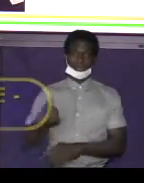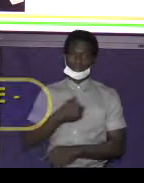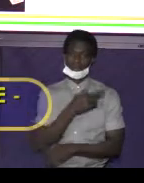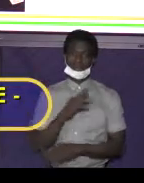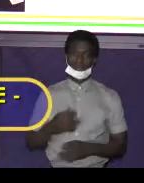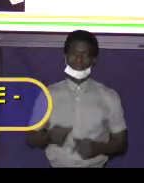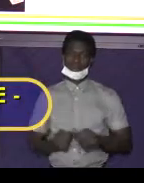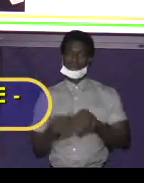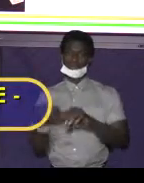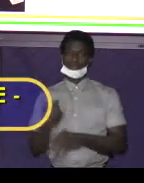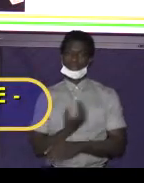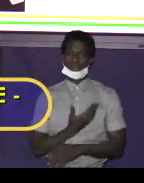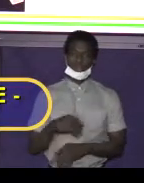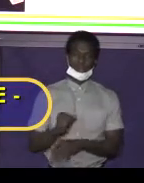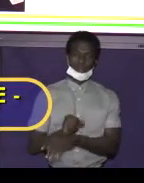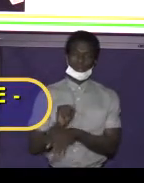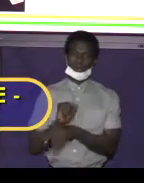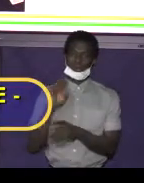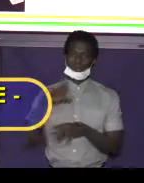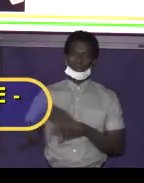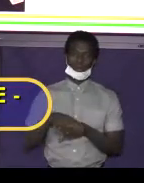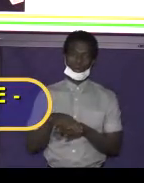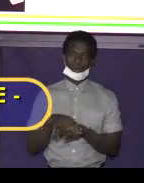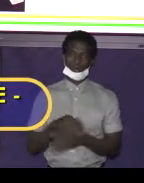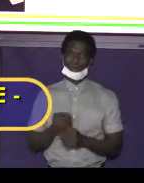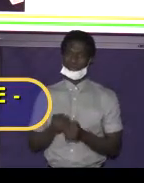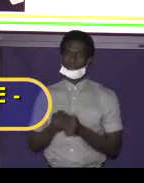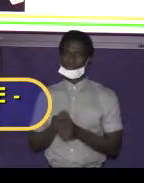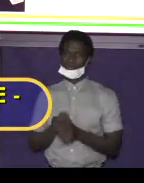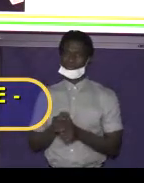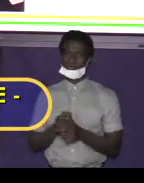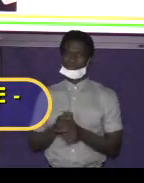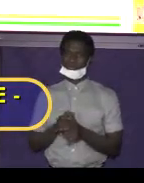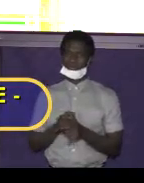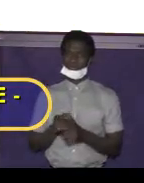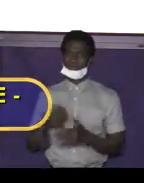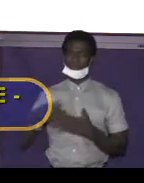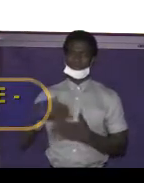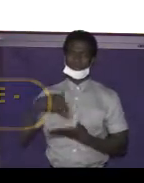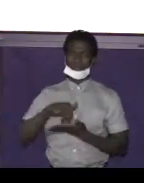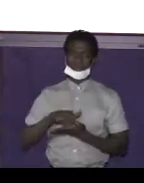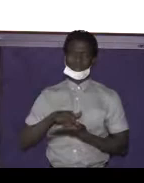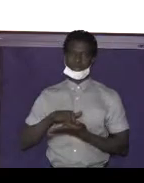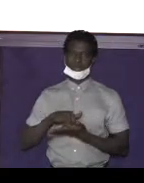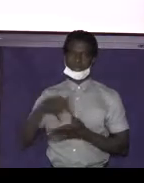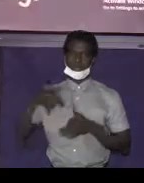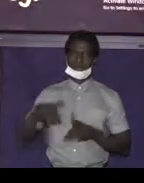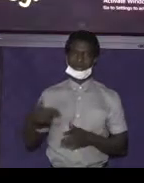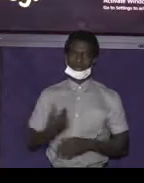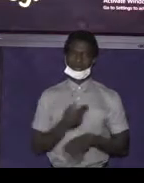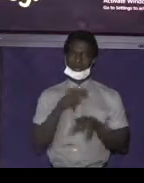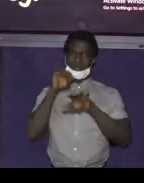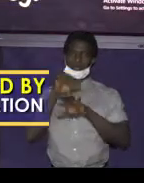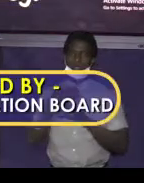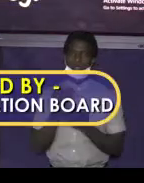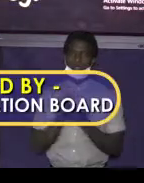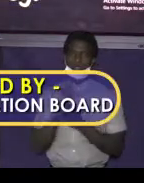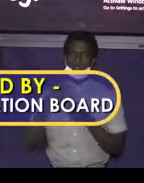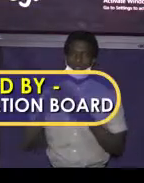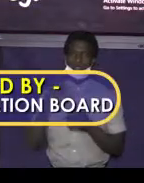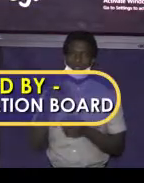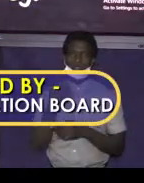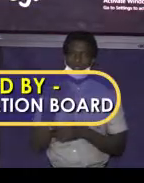continue our work on speed. But before that, let us look at the correction to the